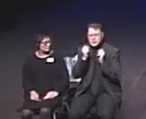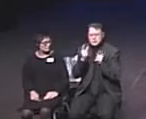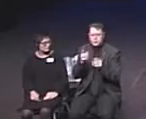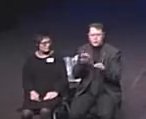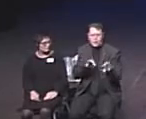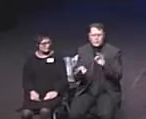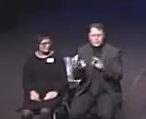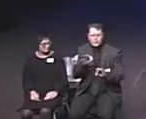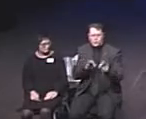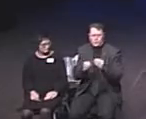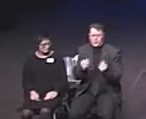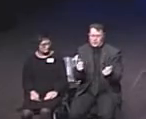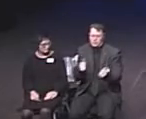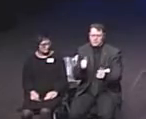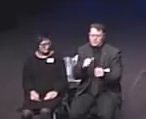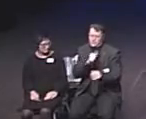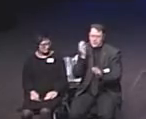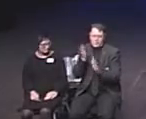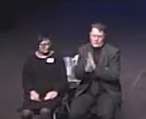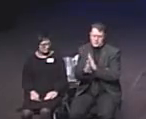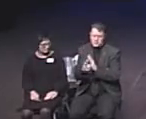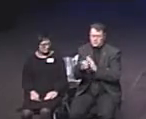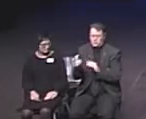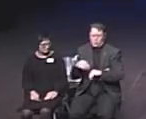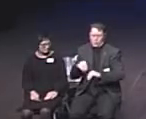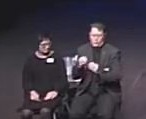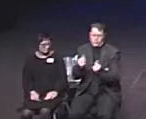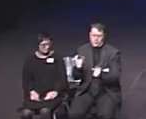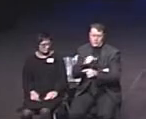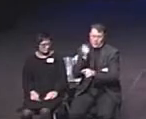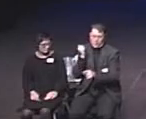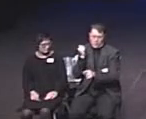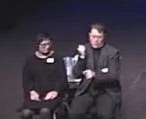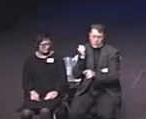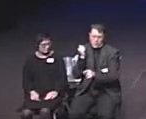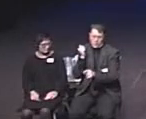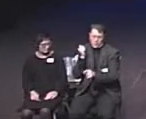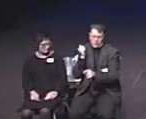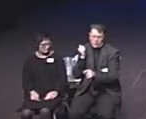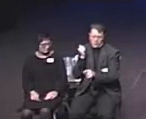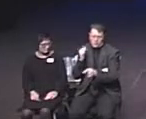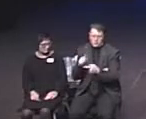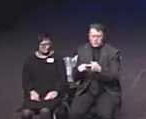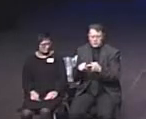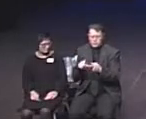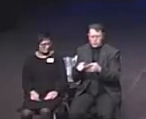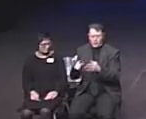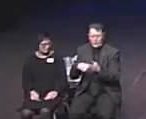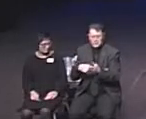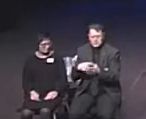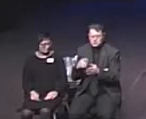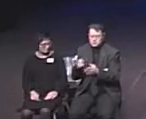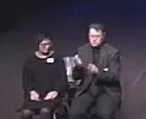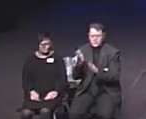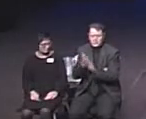laboratory materials for the teaching. Another challenge is to have access